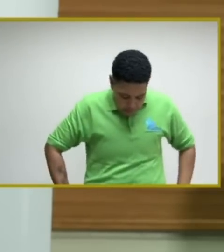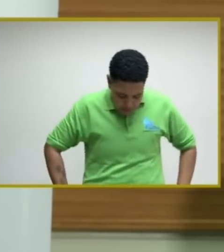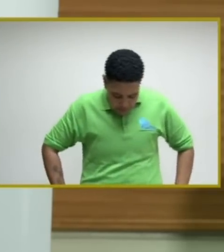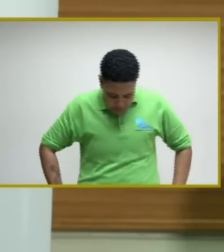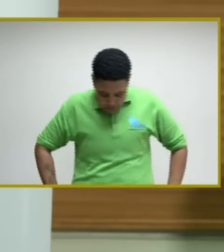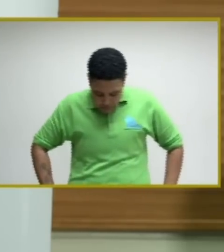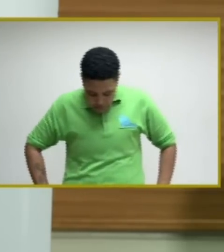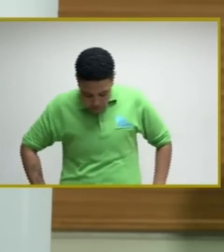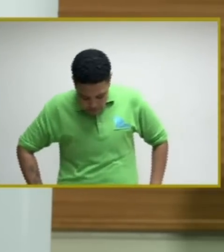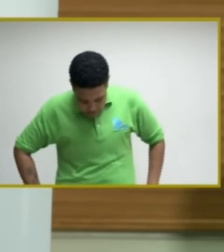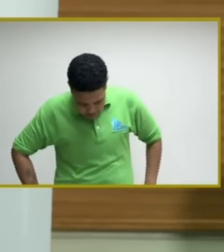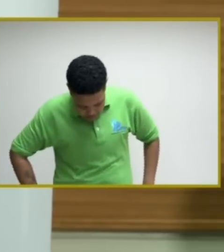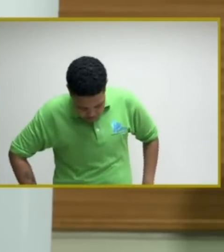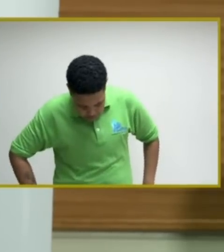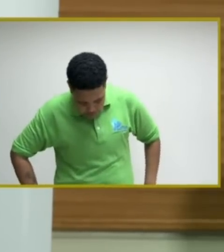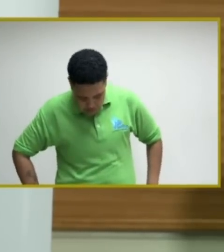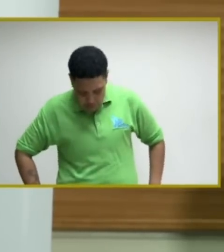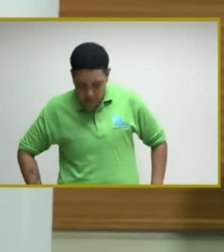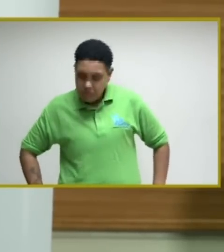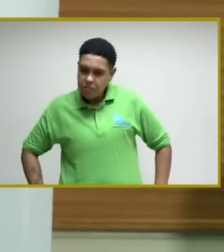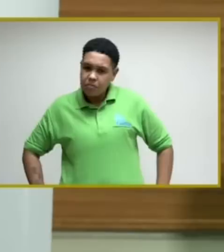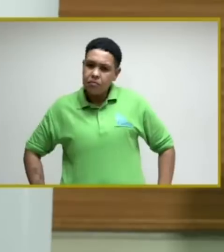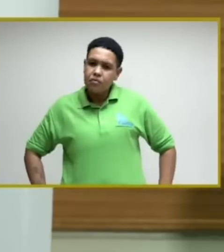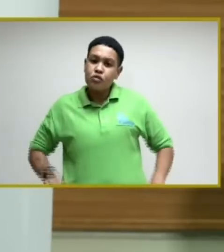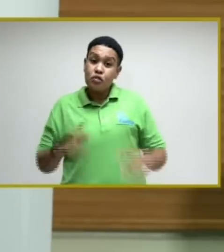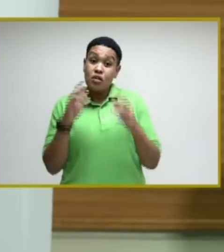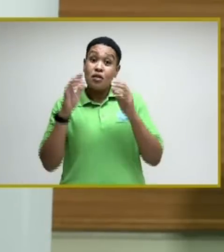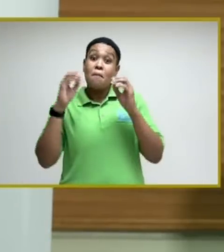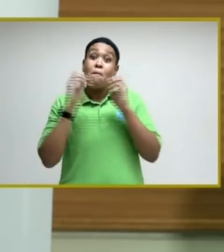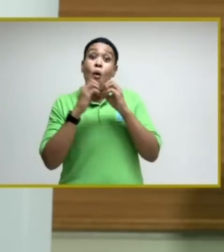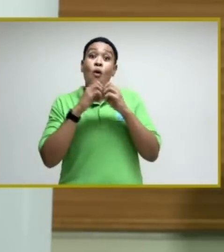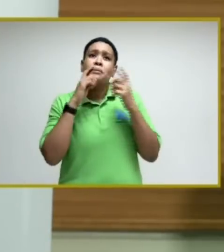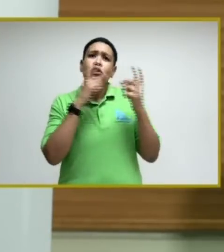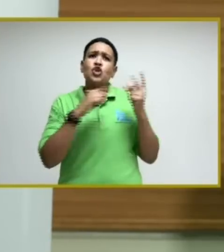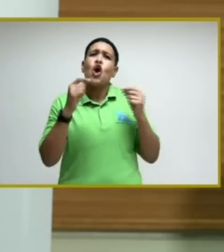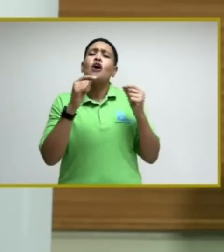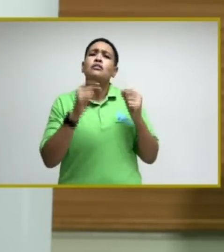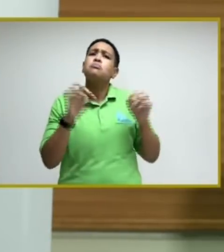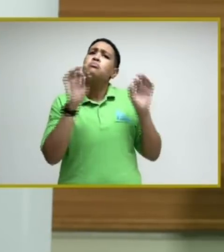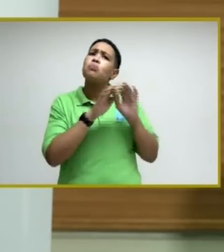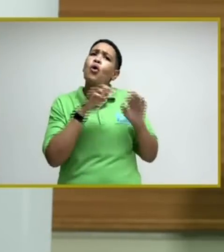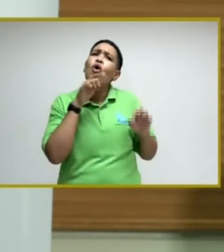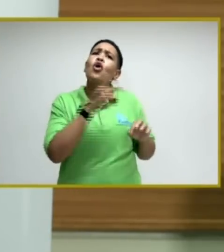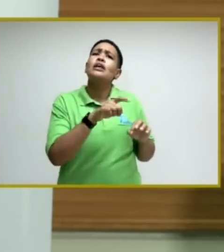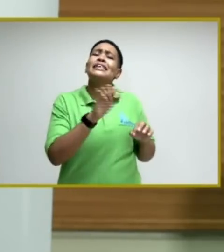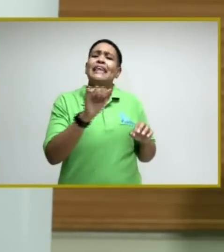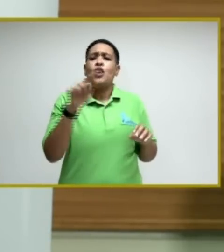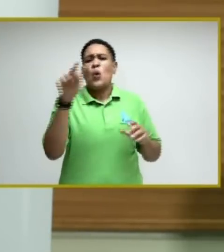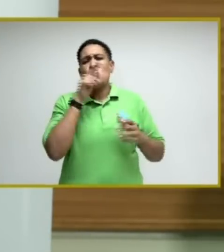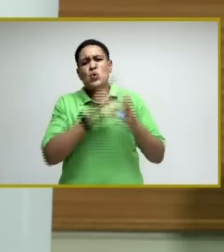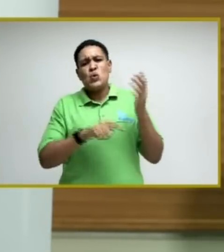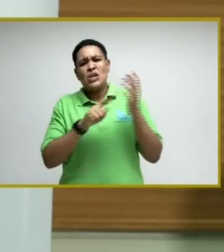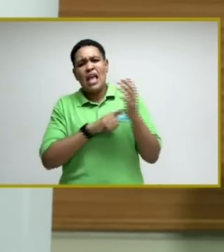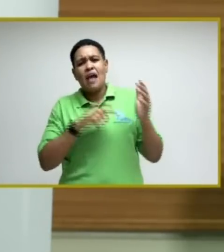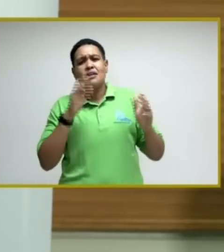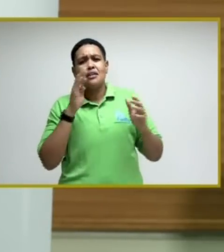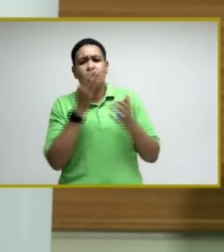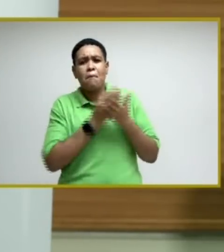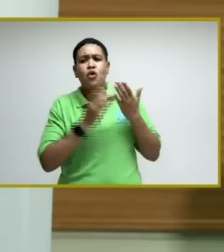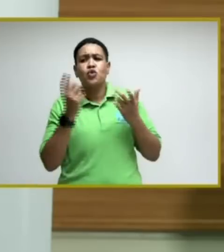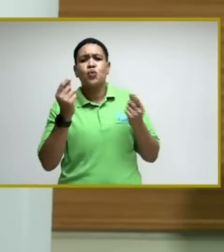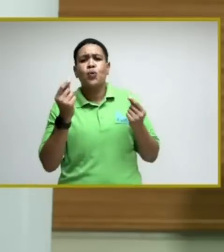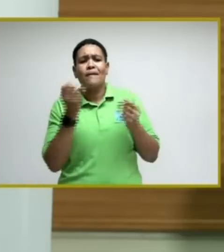so valid. It is true that you have to have a budget, and those who criticize the budget and say we should do free communication